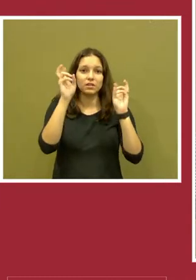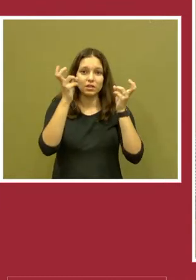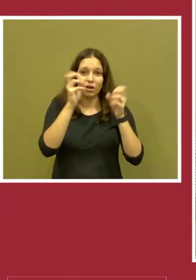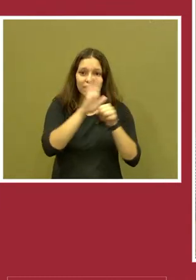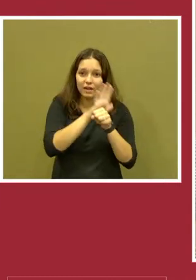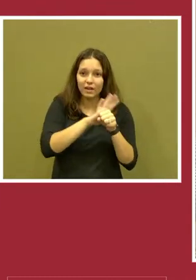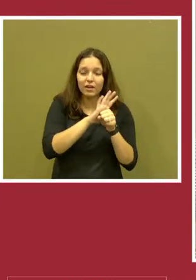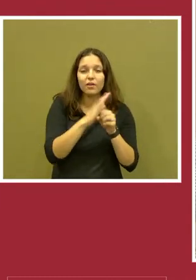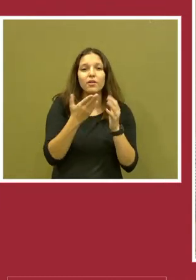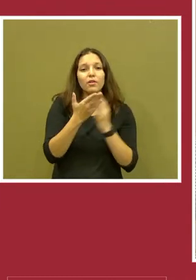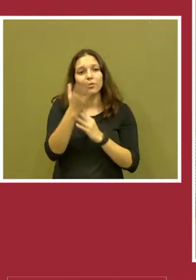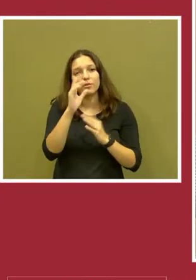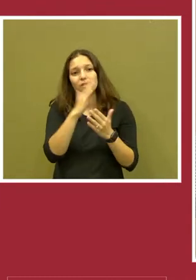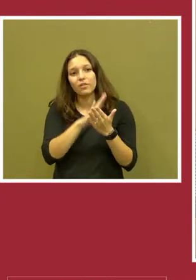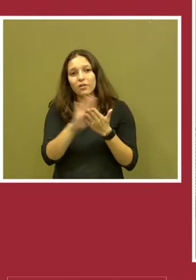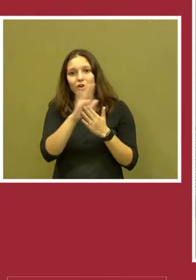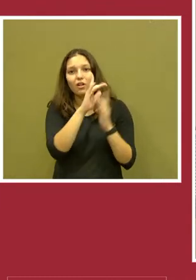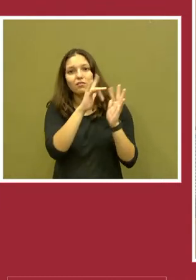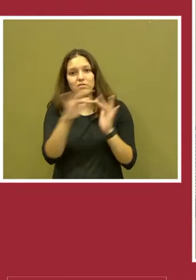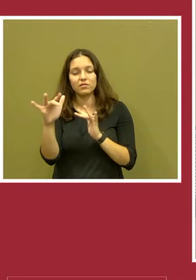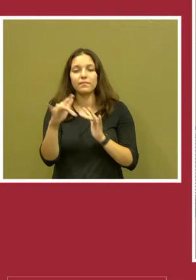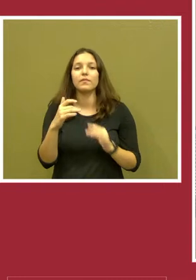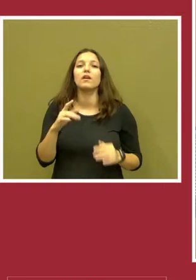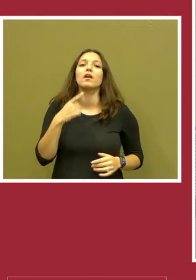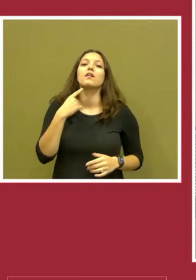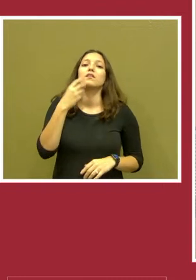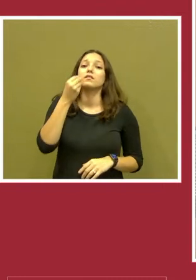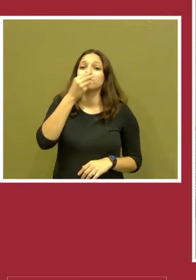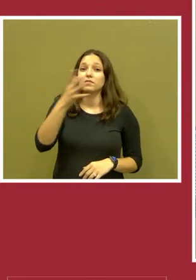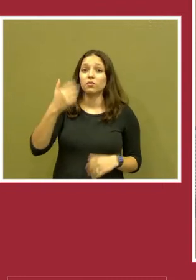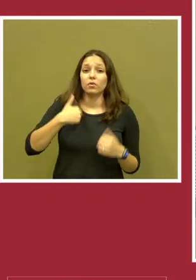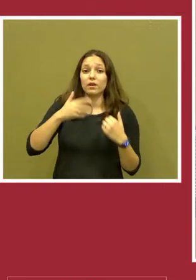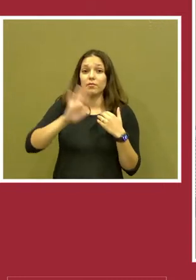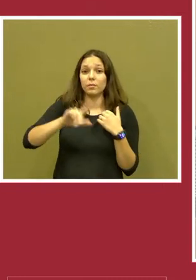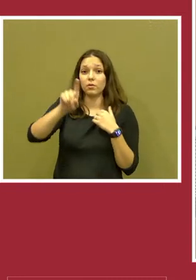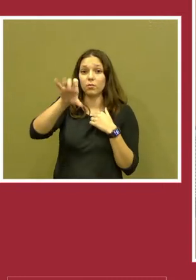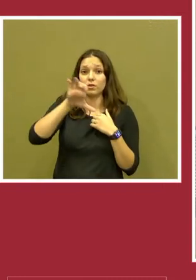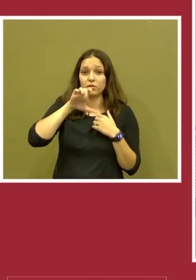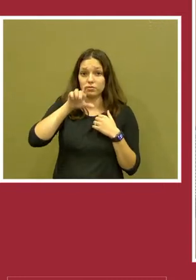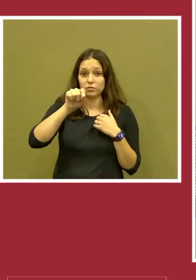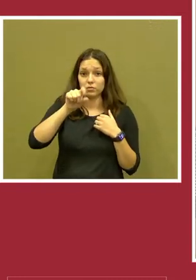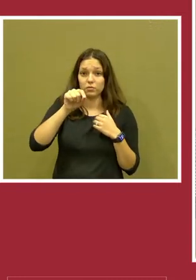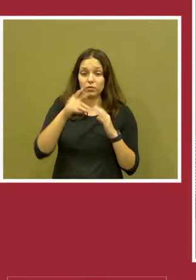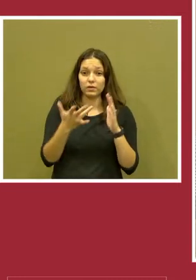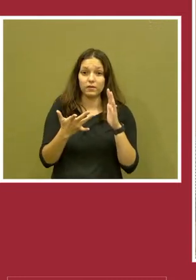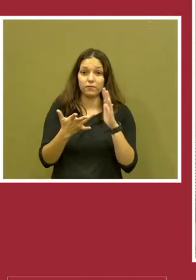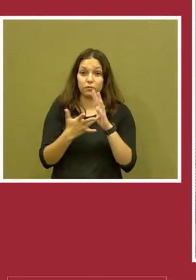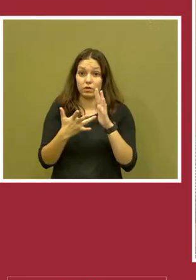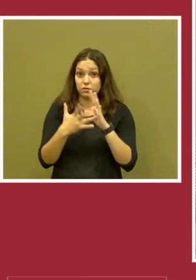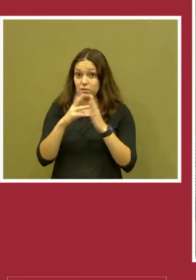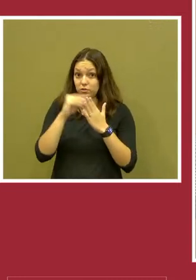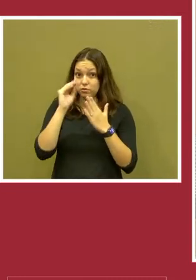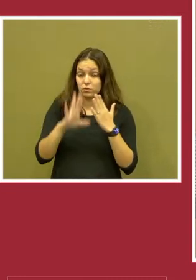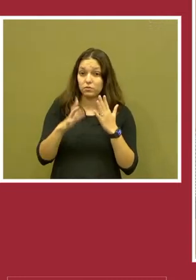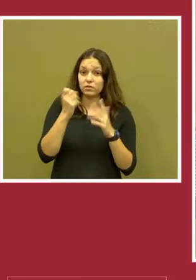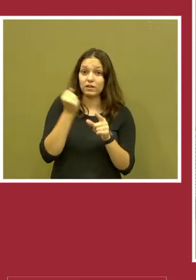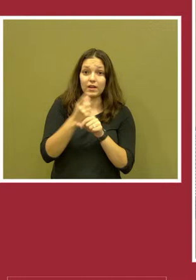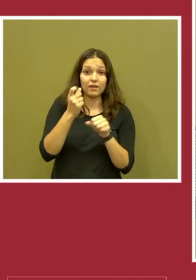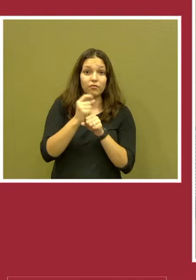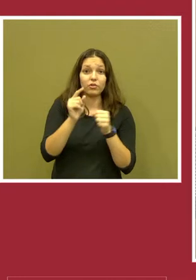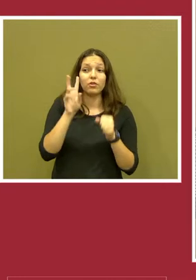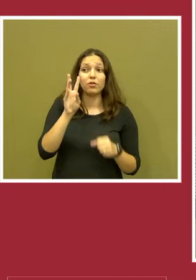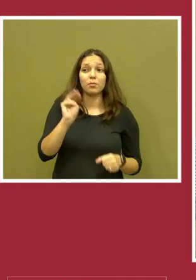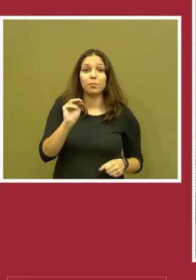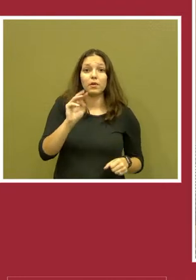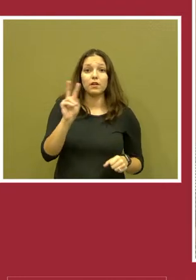through the college and so on. And I can tell you that we have about 120 freshman students every year at Mountain View that